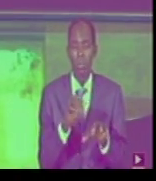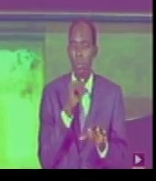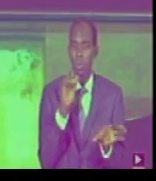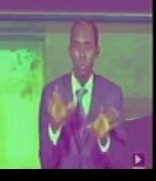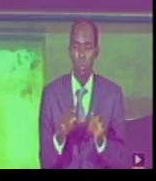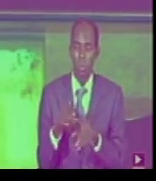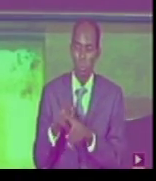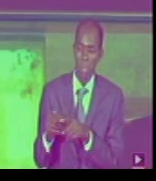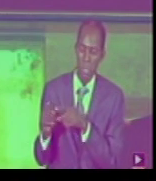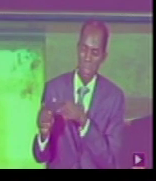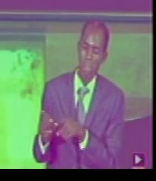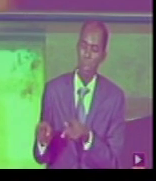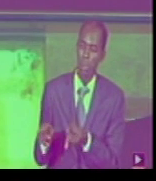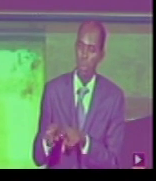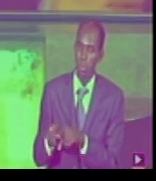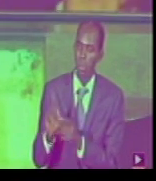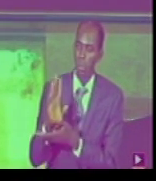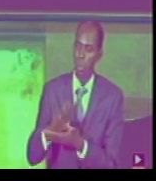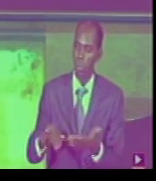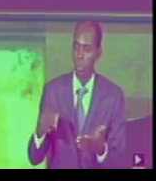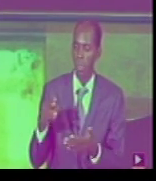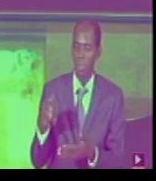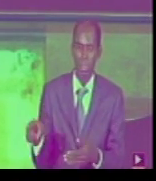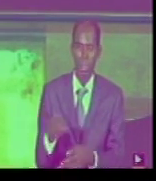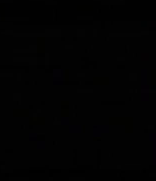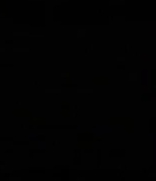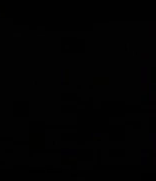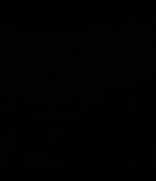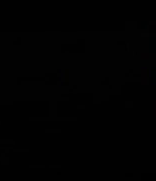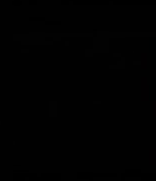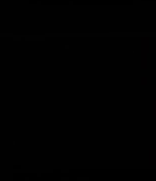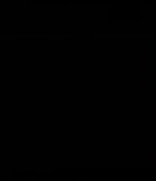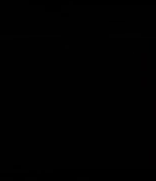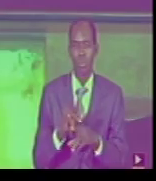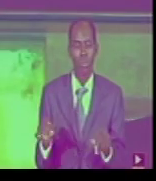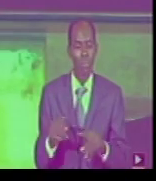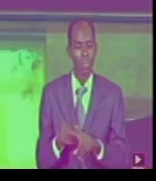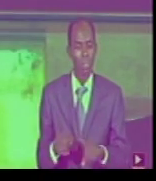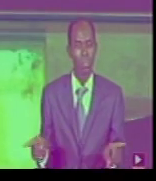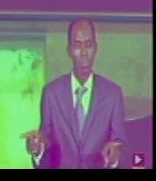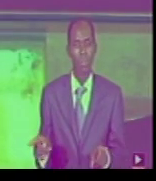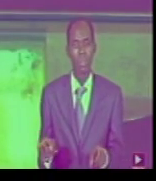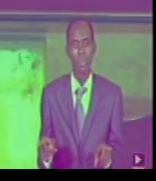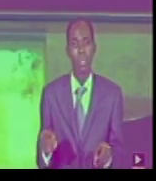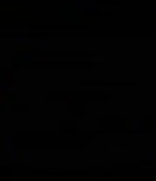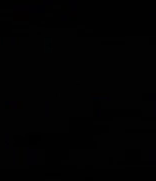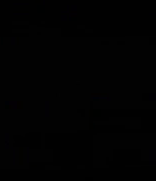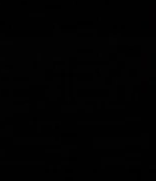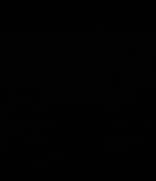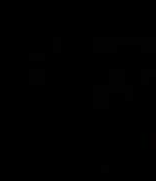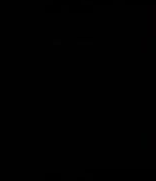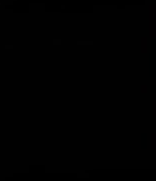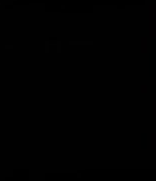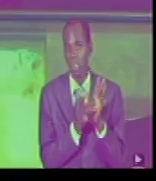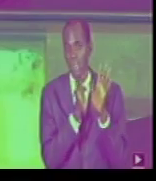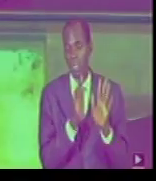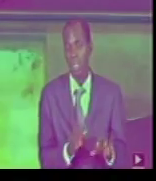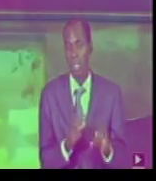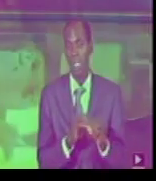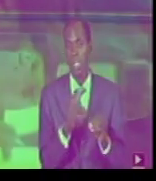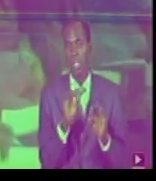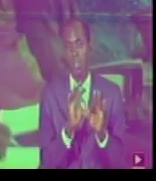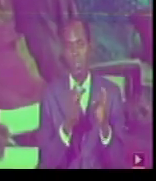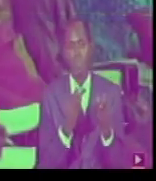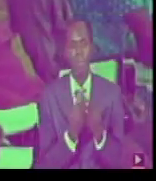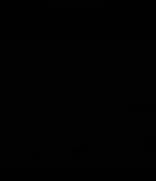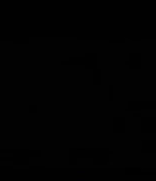Peculiarity in his life is just like the same. He's a Christian in a family, and this one, the